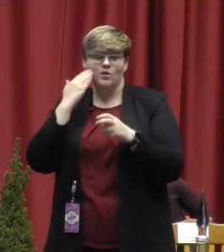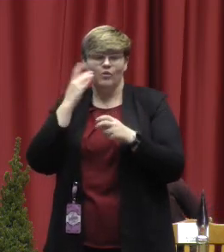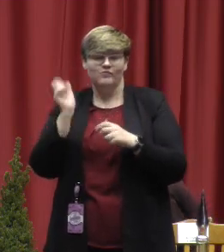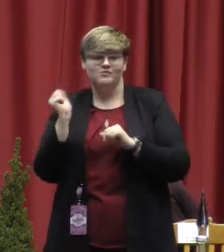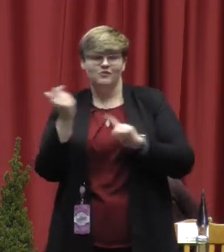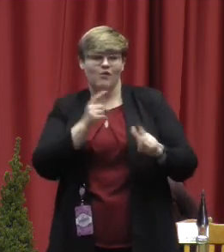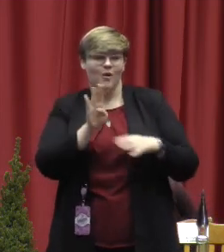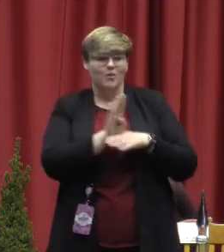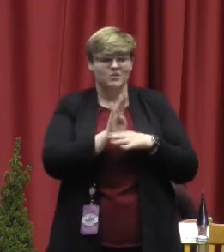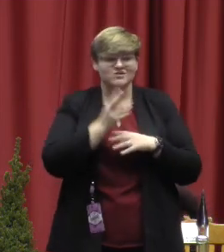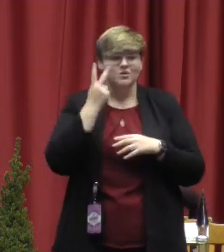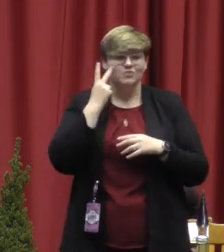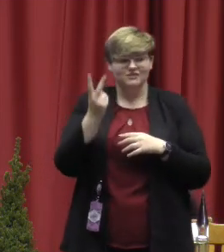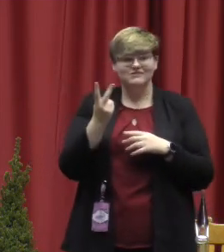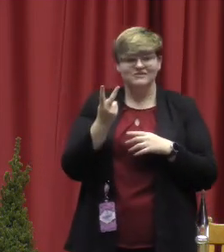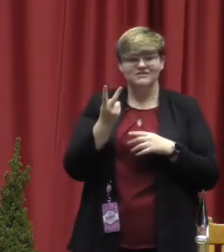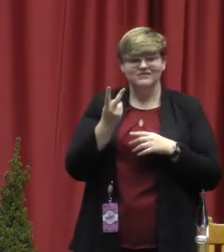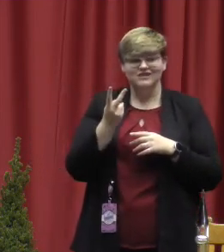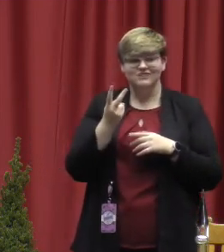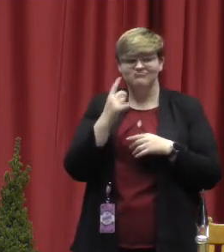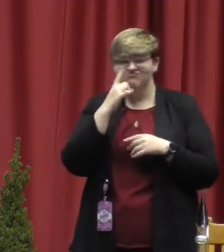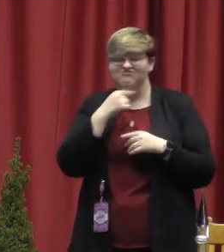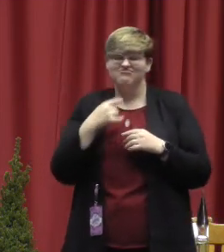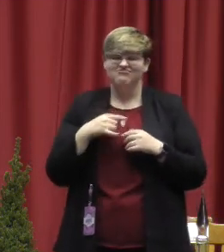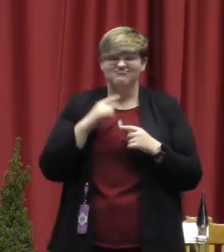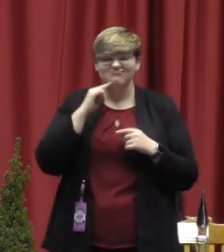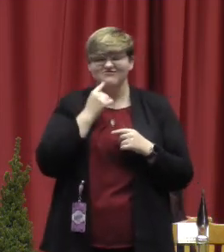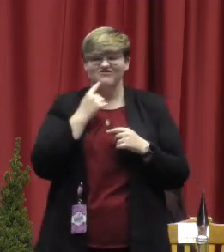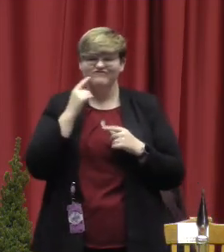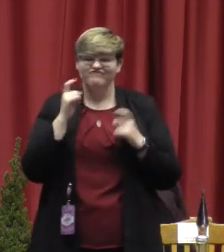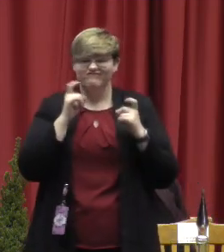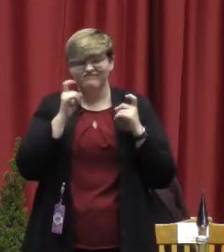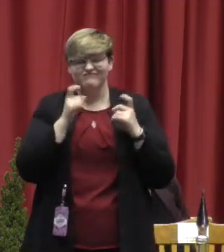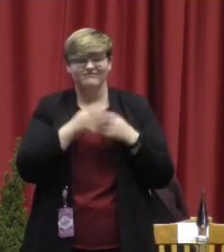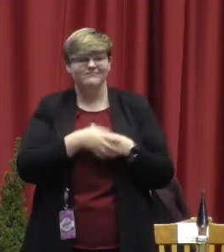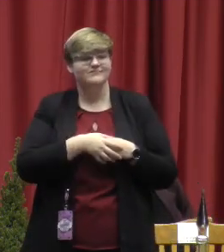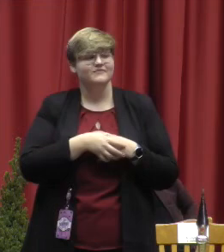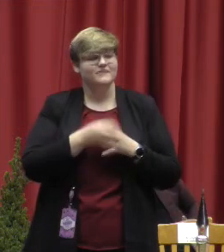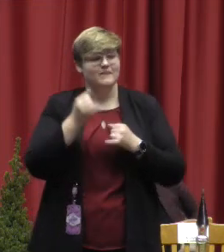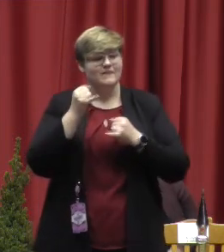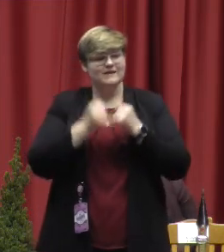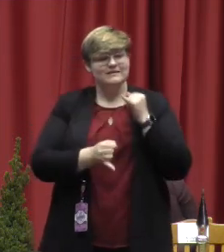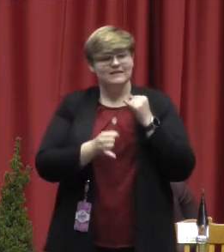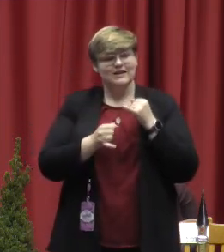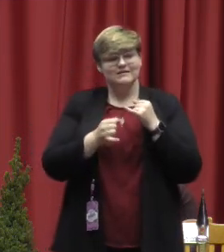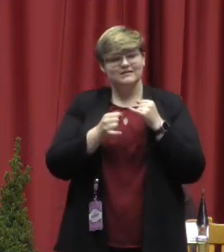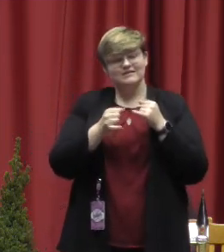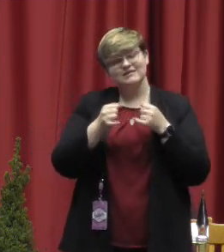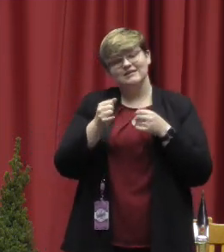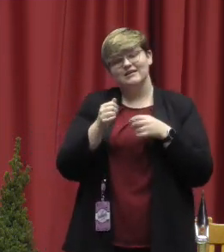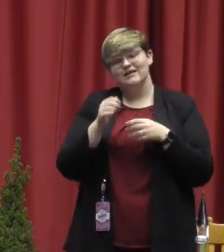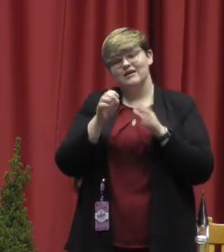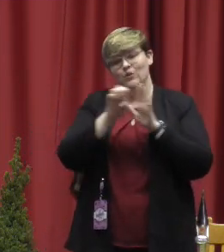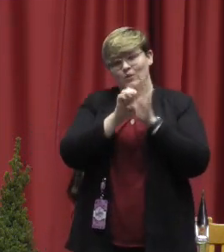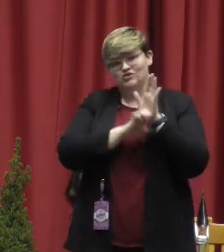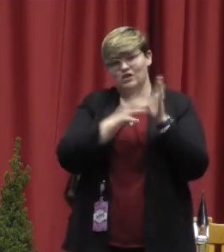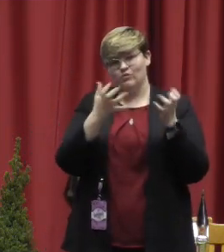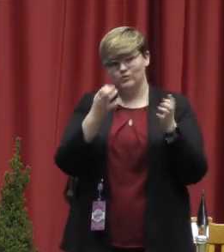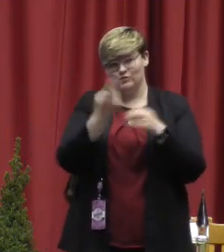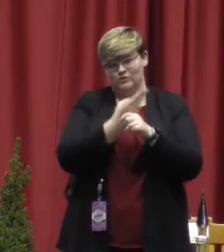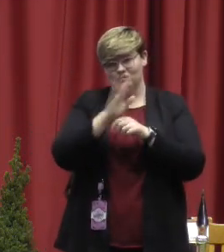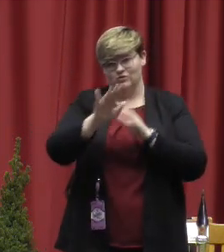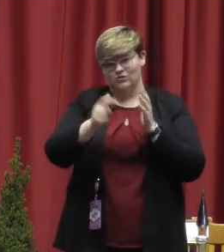seen our fair share of math, I'd imagine, right? This last equation I want you to use throughout life,